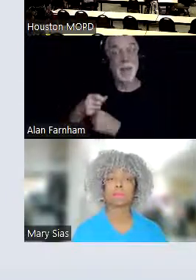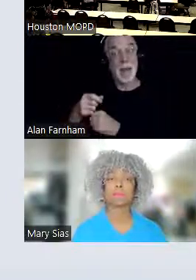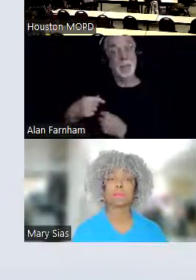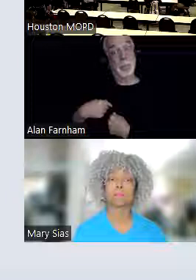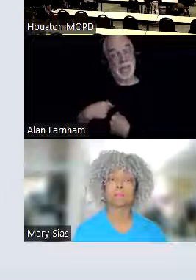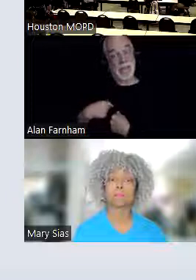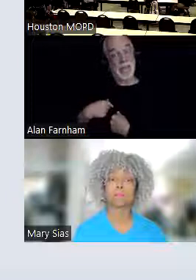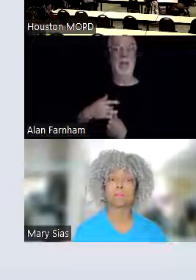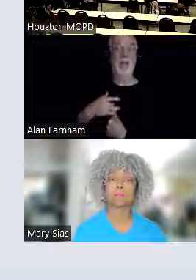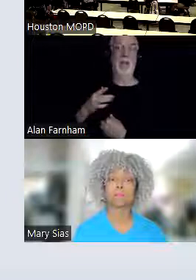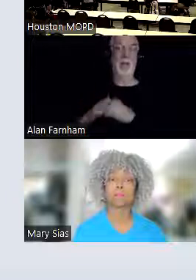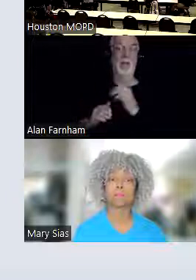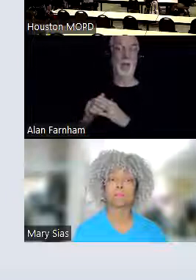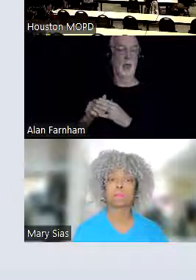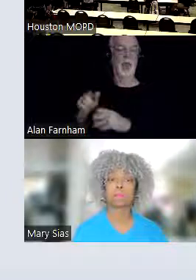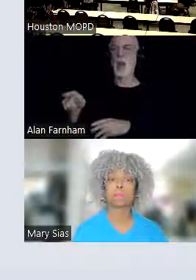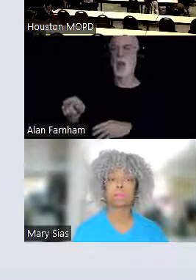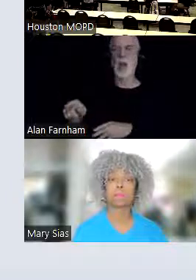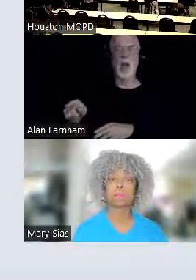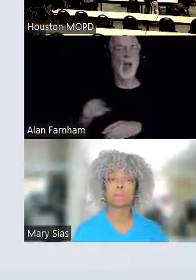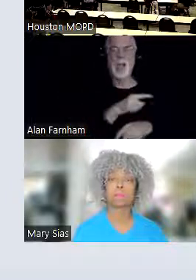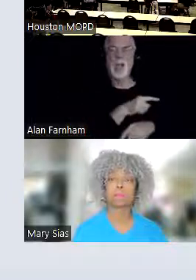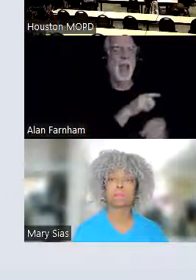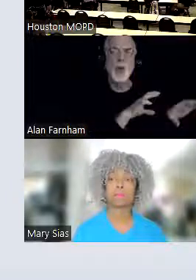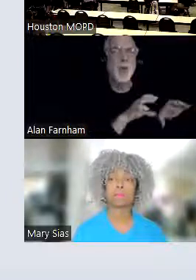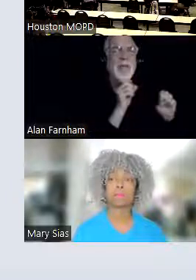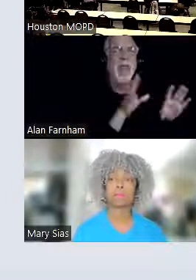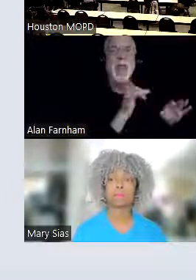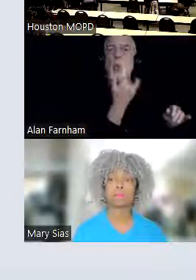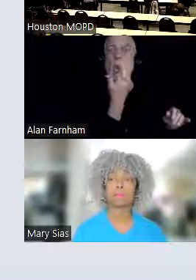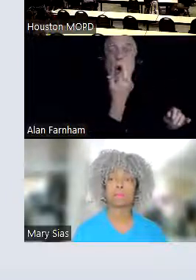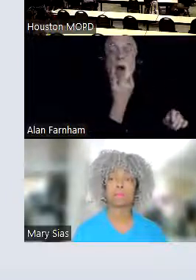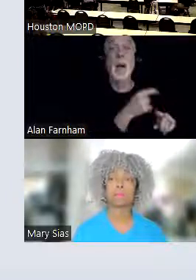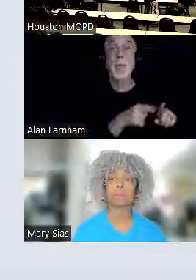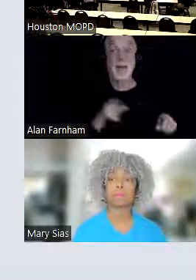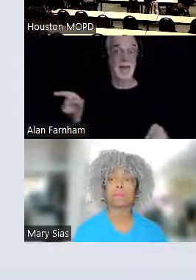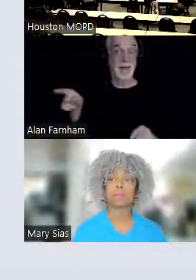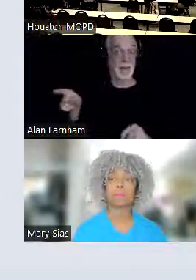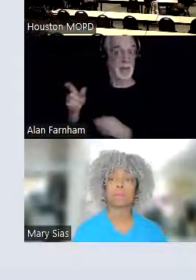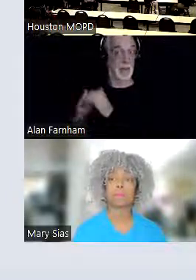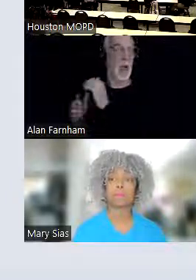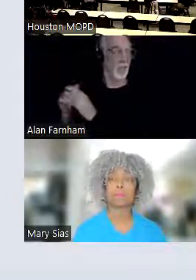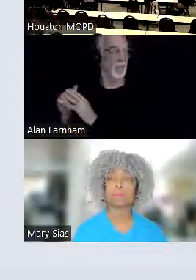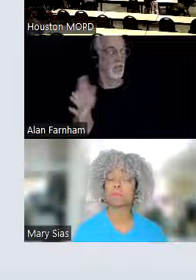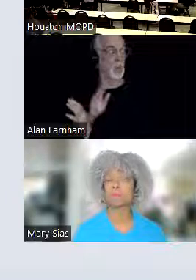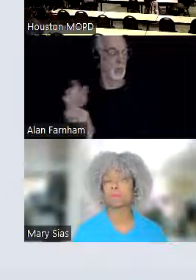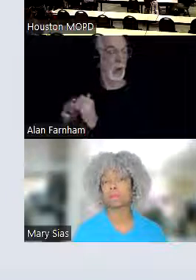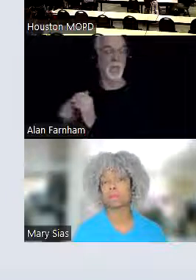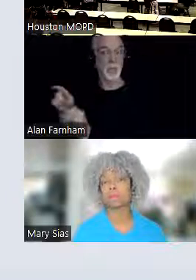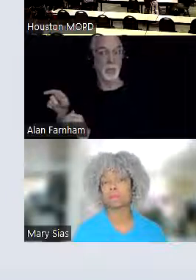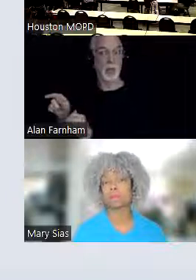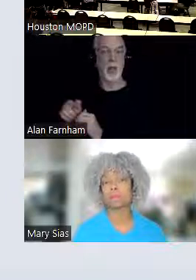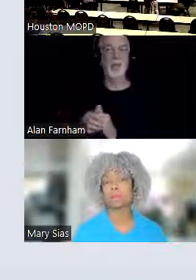anything wrong. A lot of us do it. We stay comfortable. Yes, ma'am. How do we